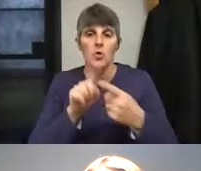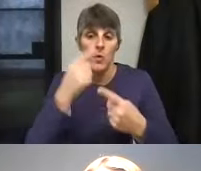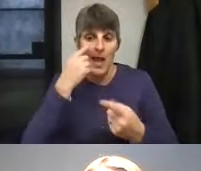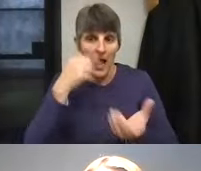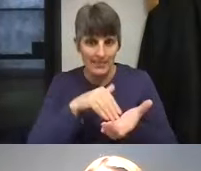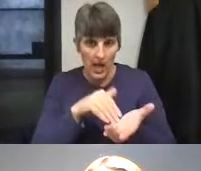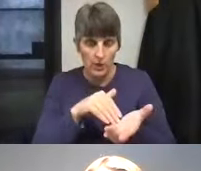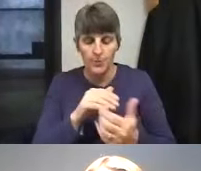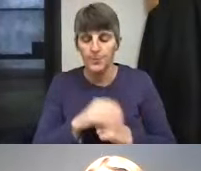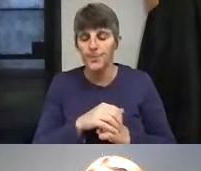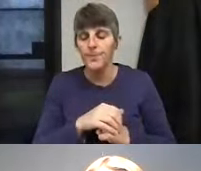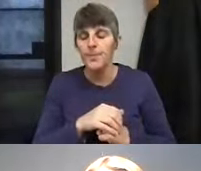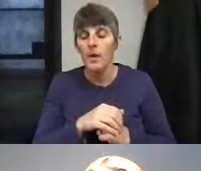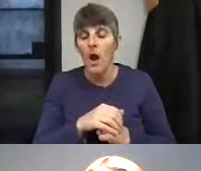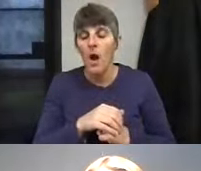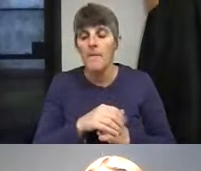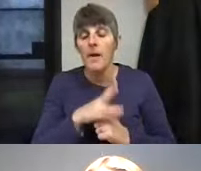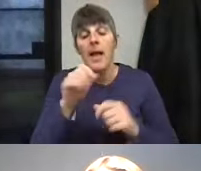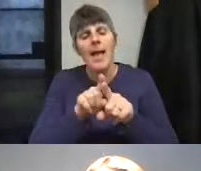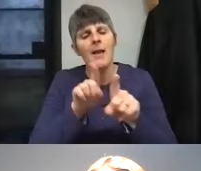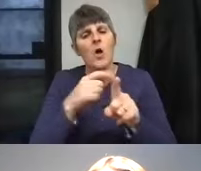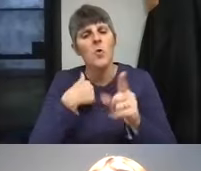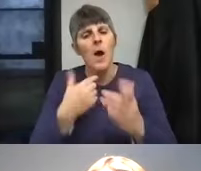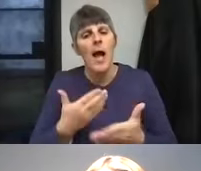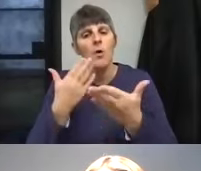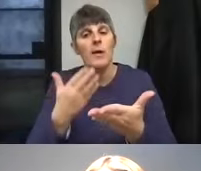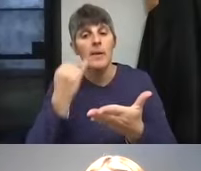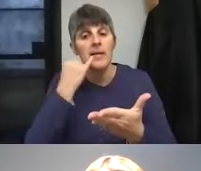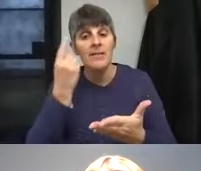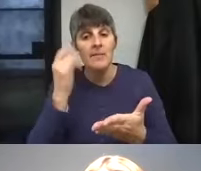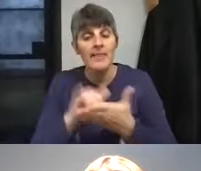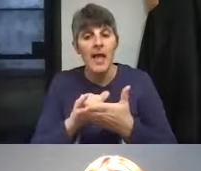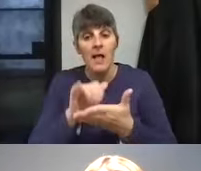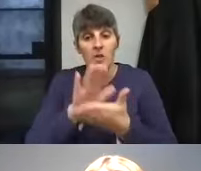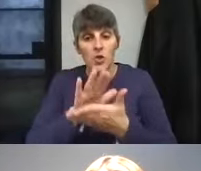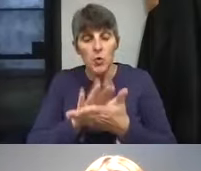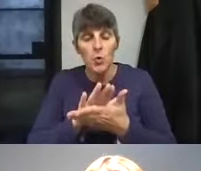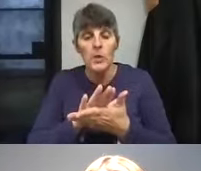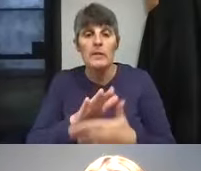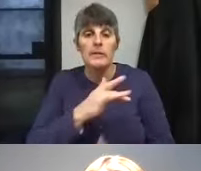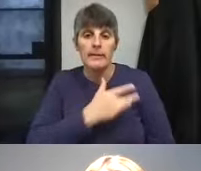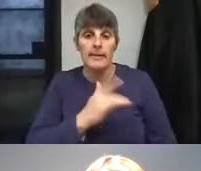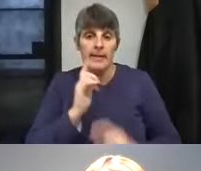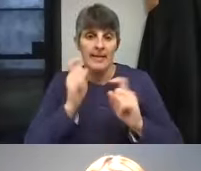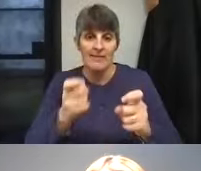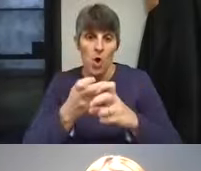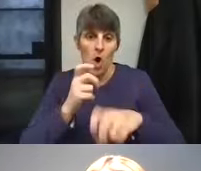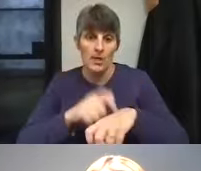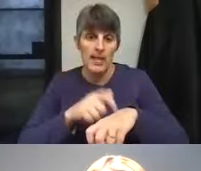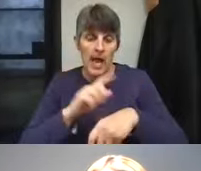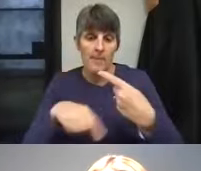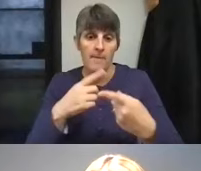doctor. And also, I would recommend, if it's something where the school is giving you a hard time